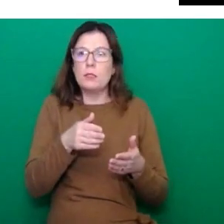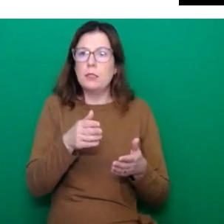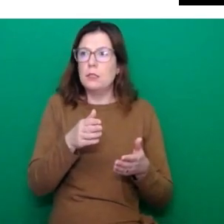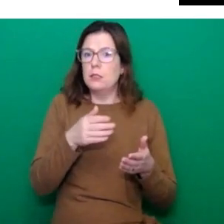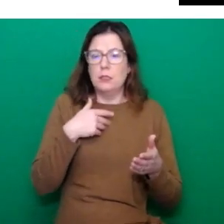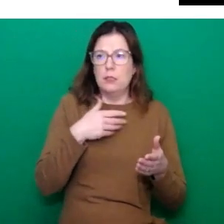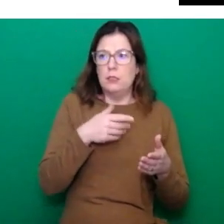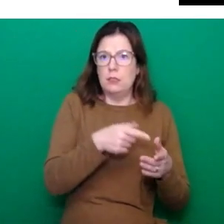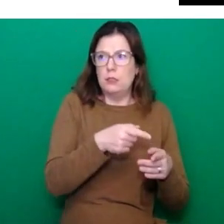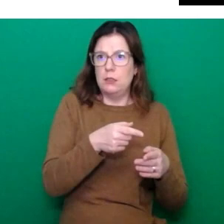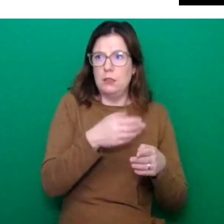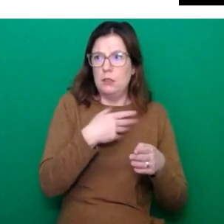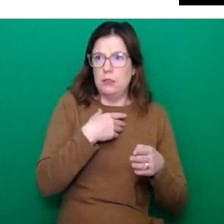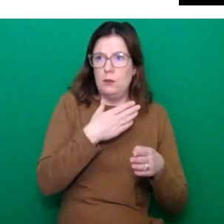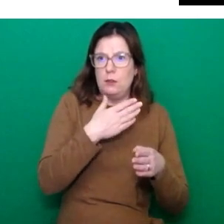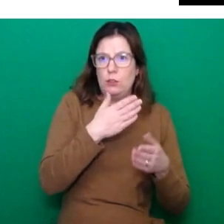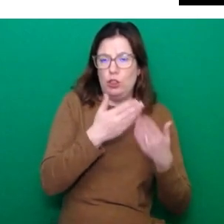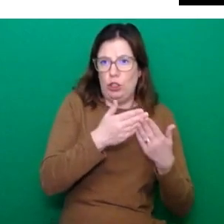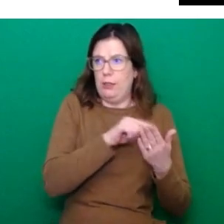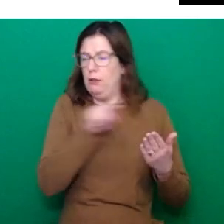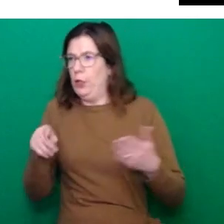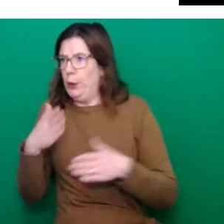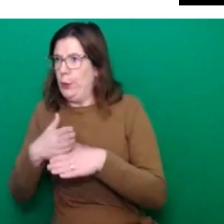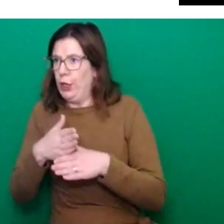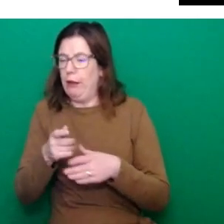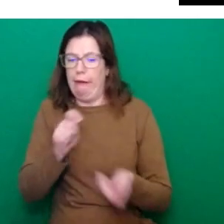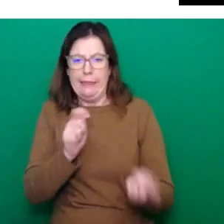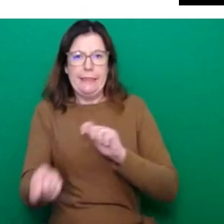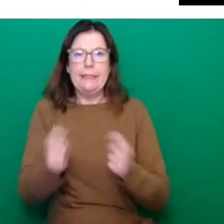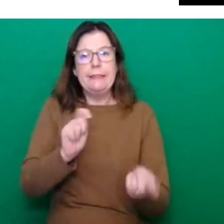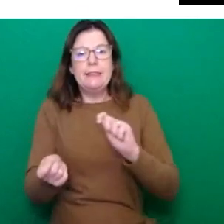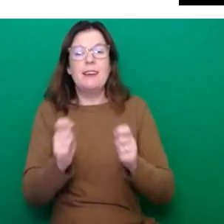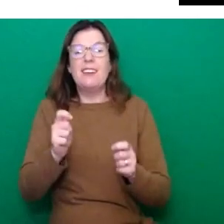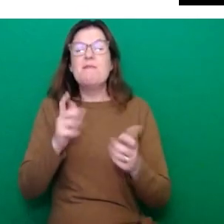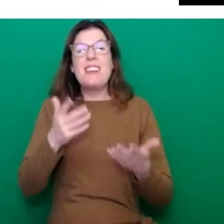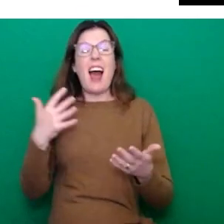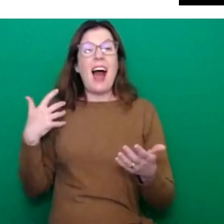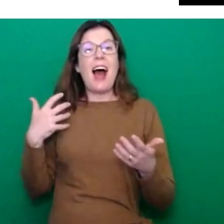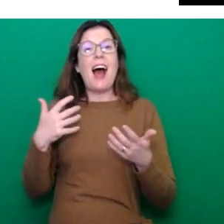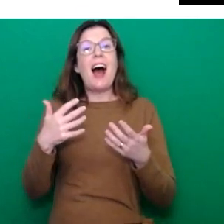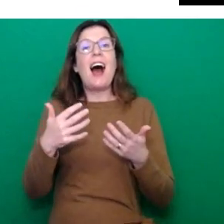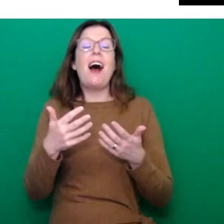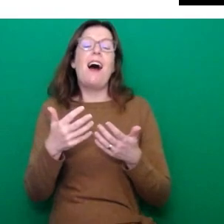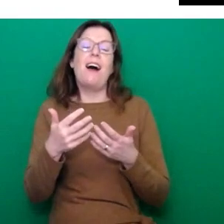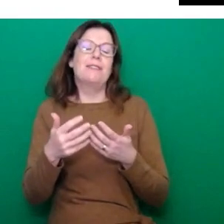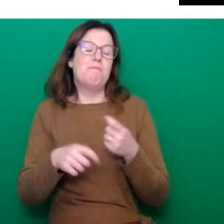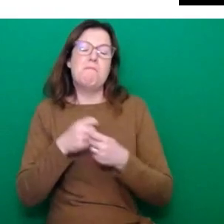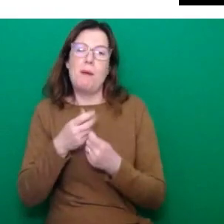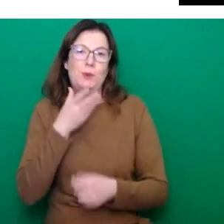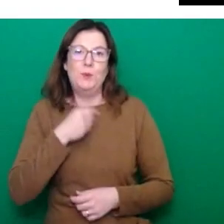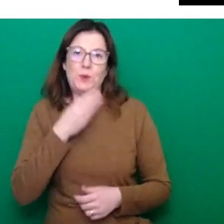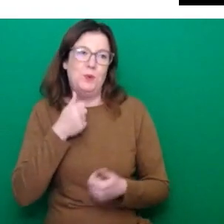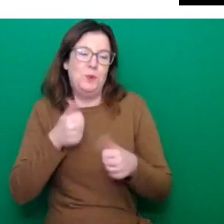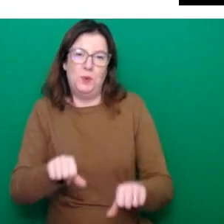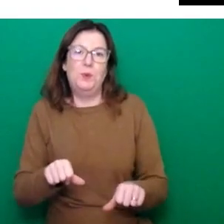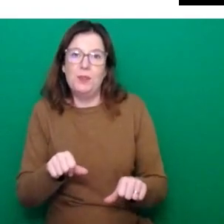practical brain and being in service, that was quite a challenge to begin with. But I feel as we've progressed, that's sort of just become part of it, and you sort of get used to